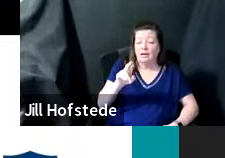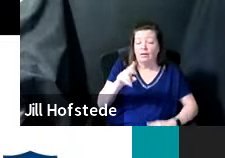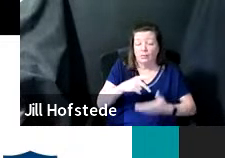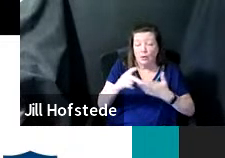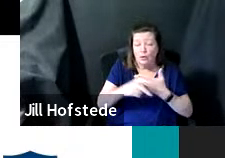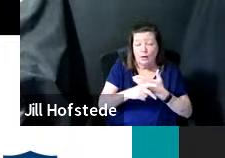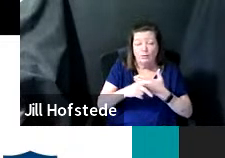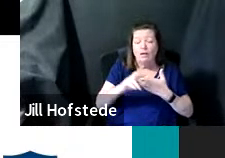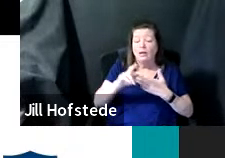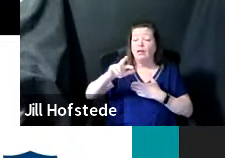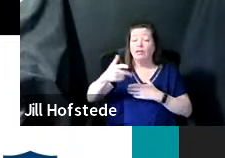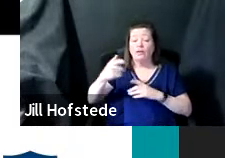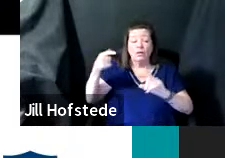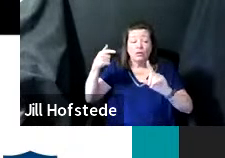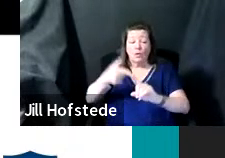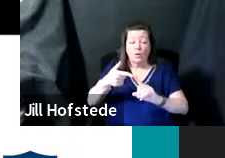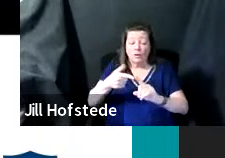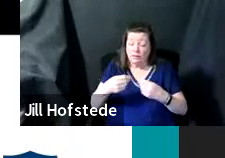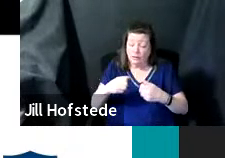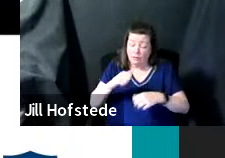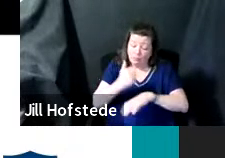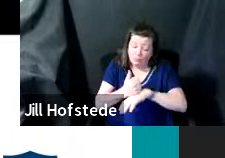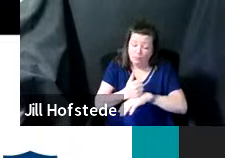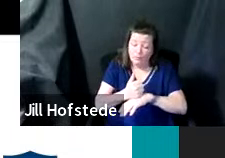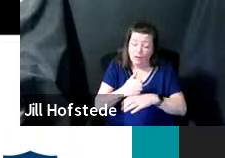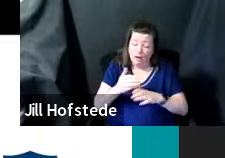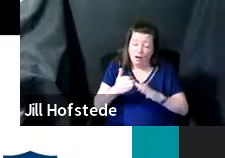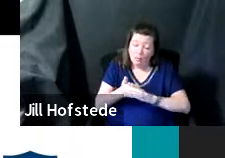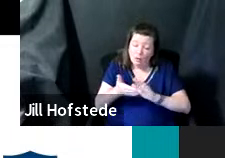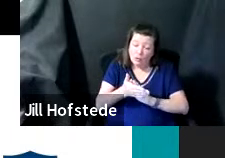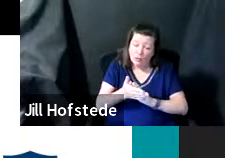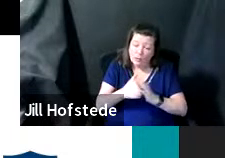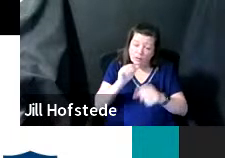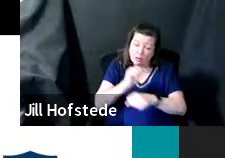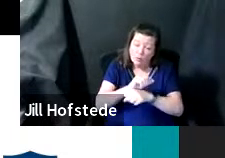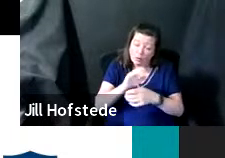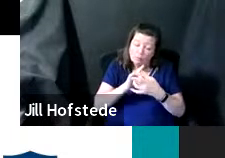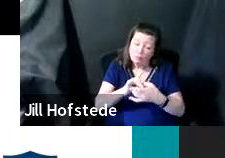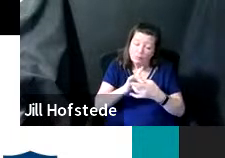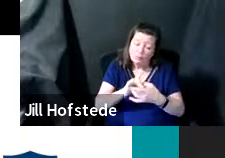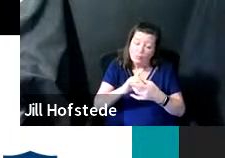objective is to create opportunities to work with local government and agencies